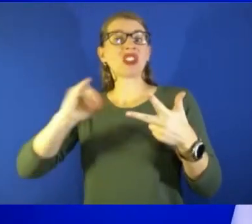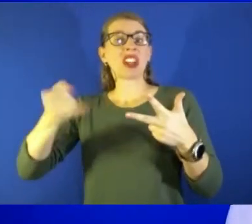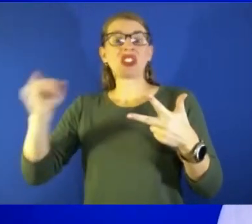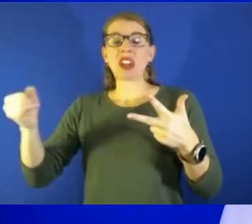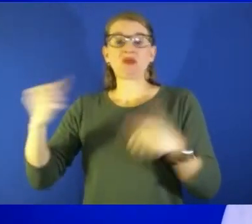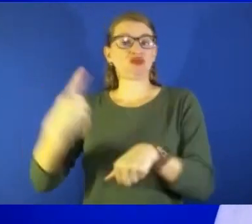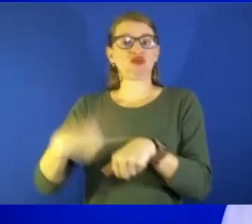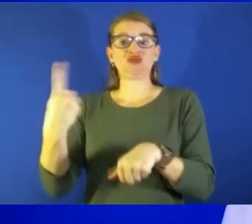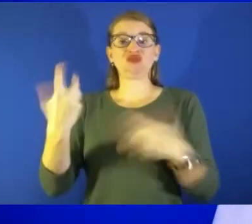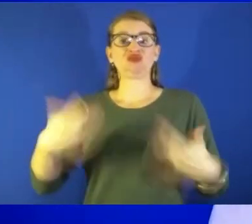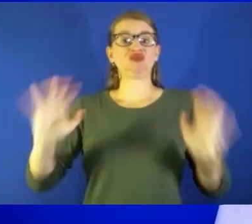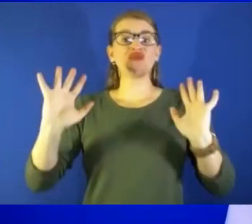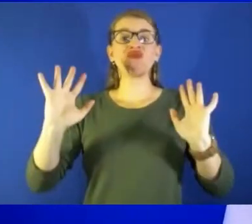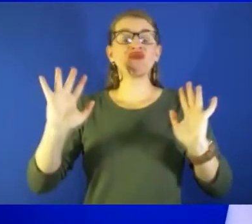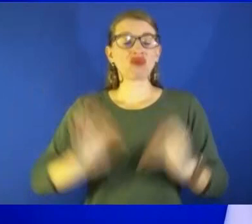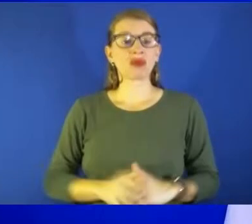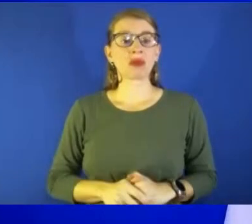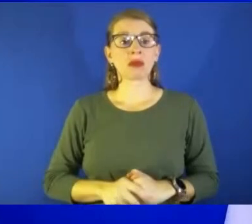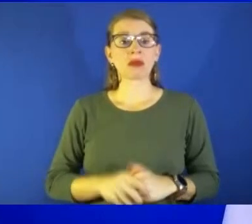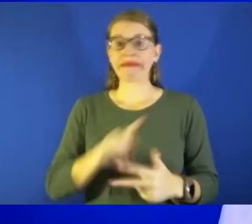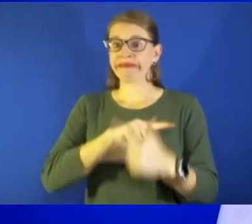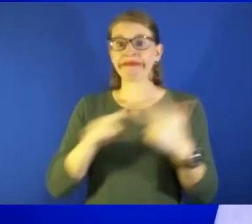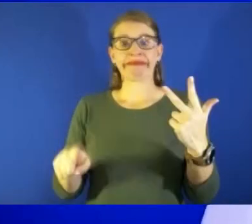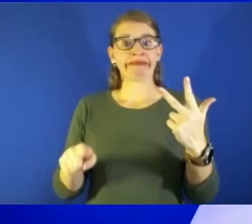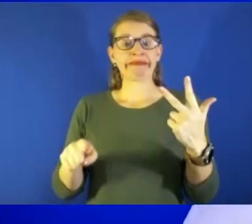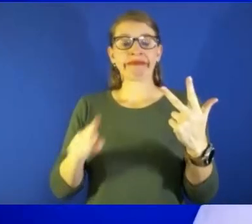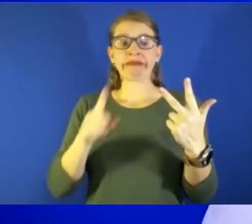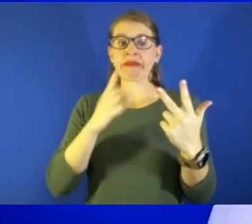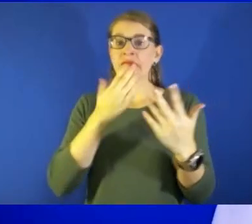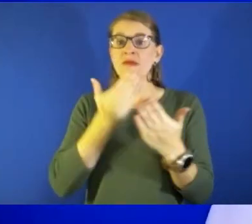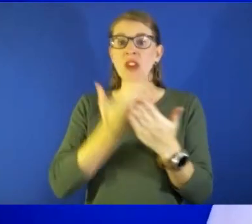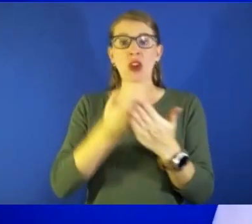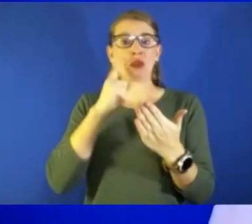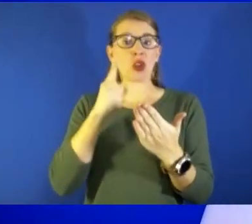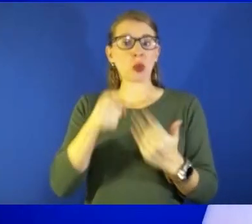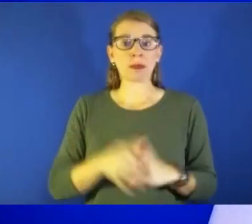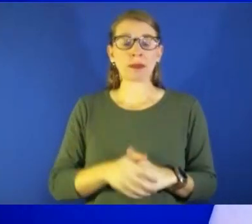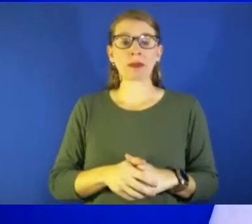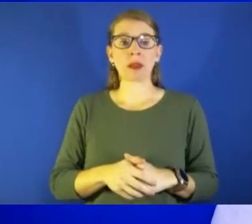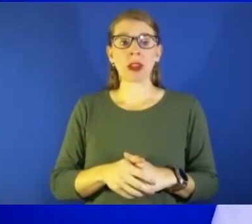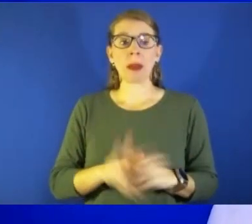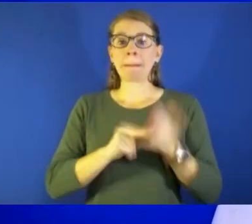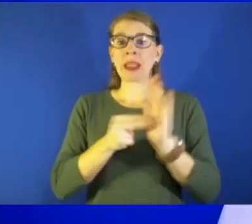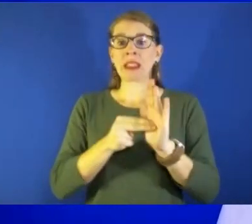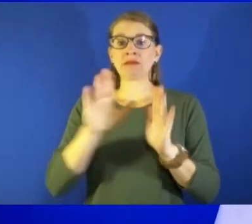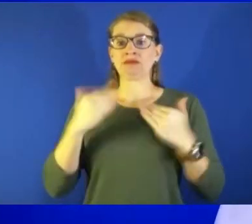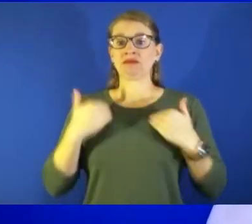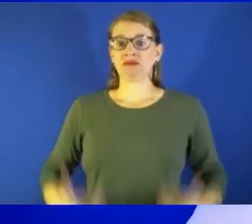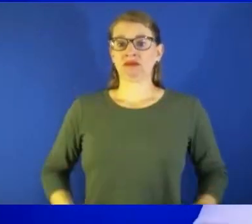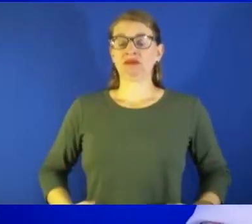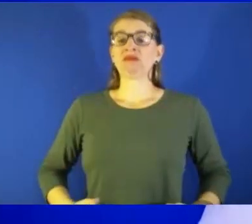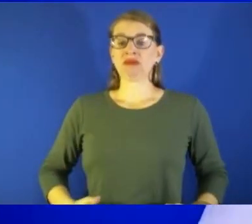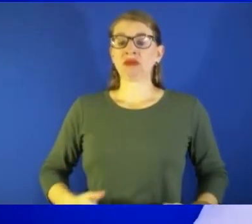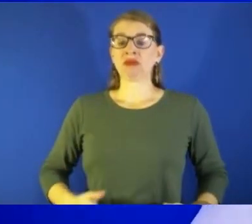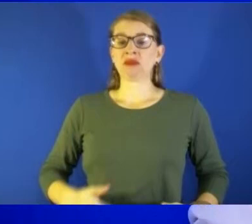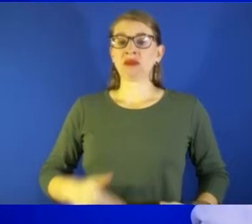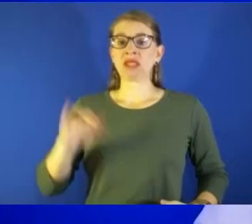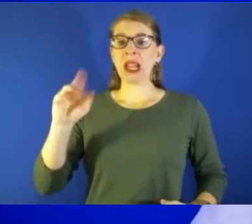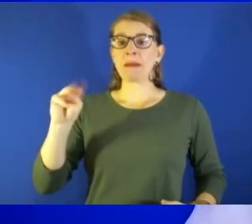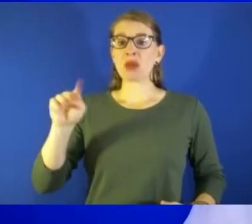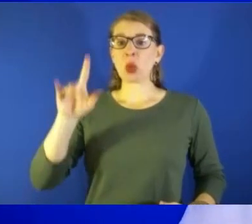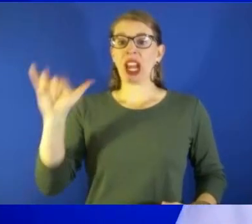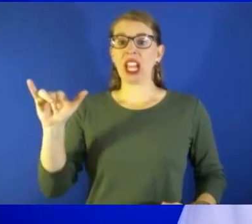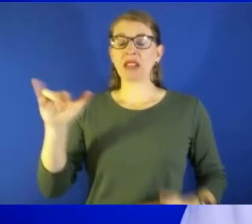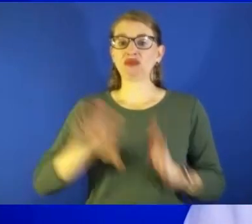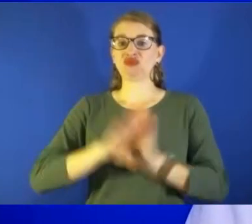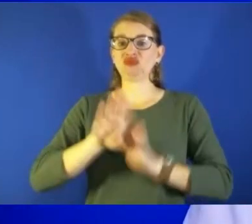one dose. Any one of those is going to be really good, and it will set you up for immunity by the time you get to